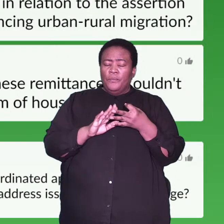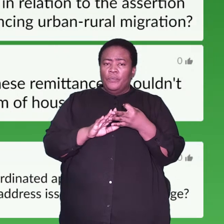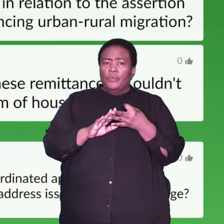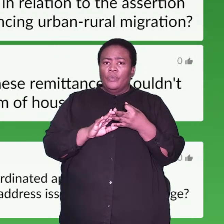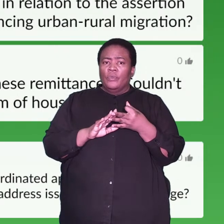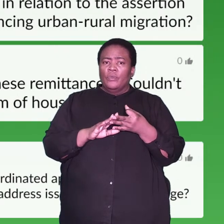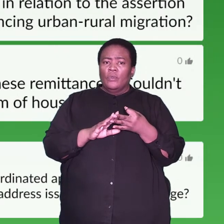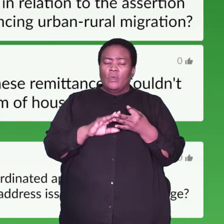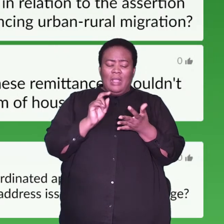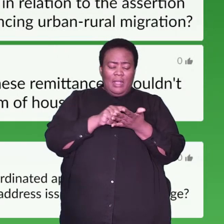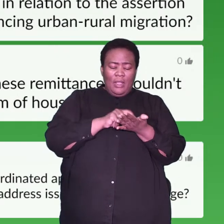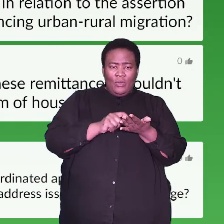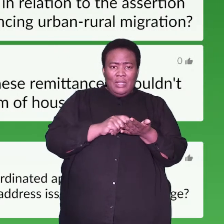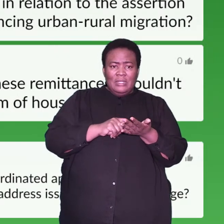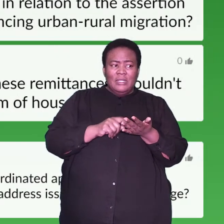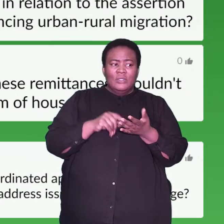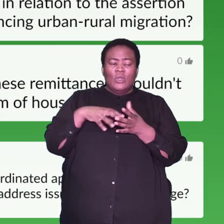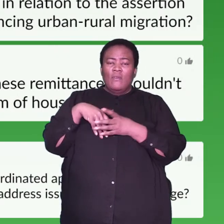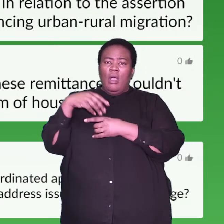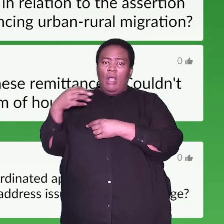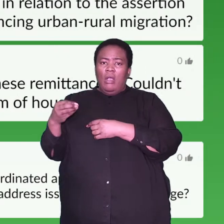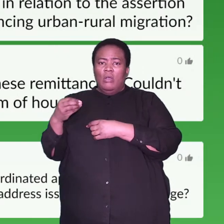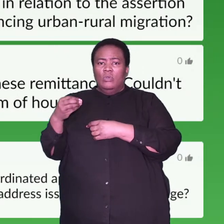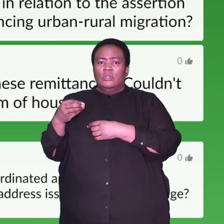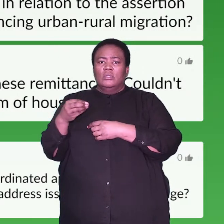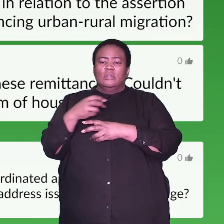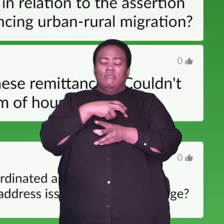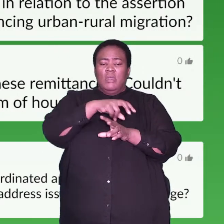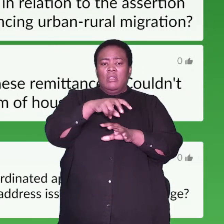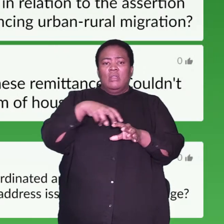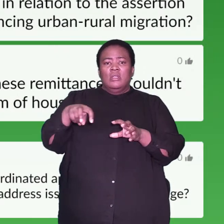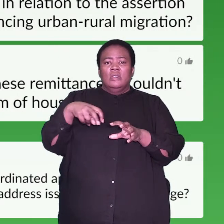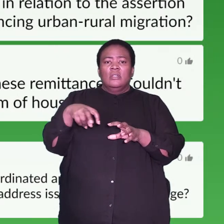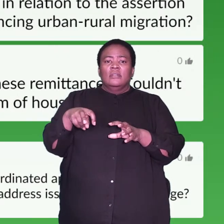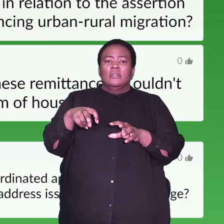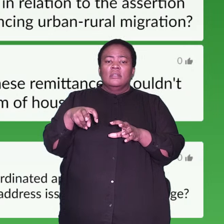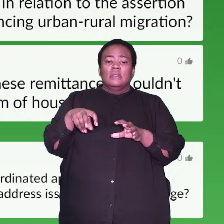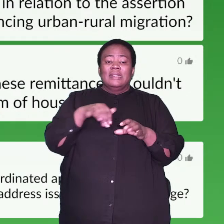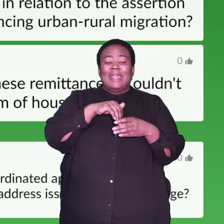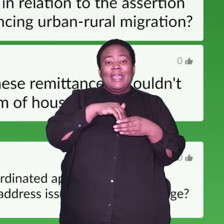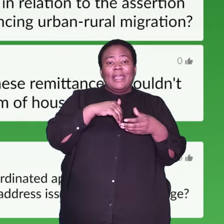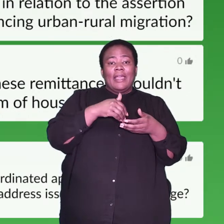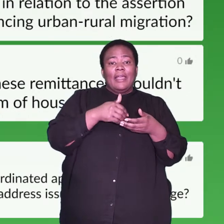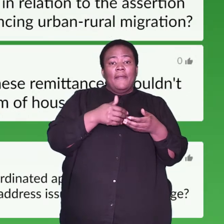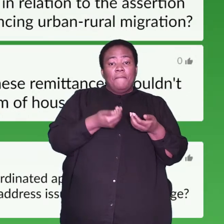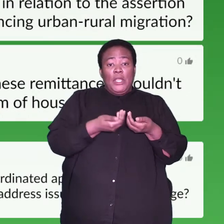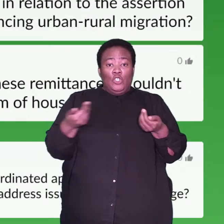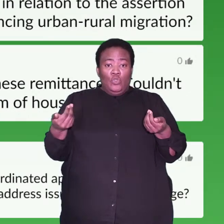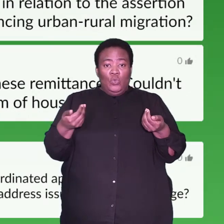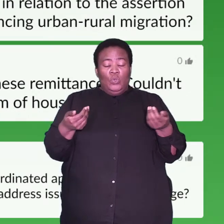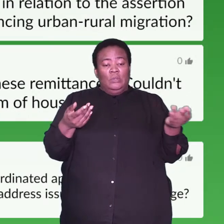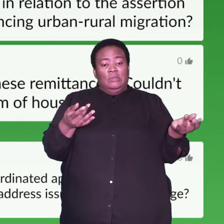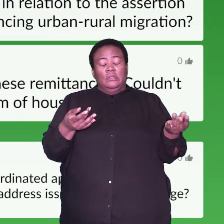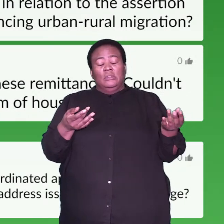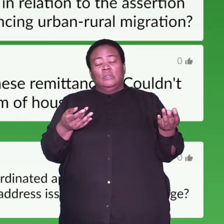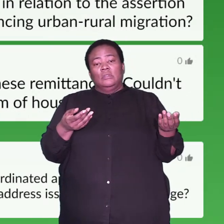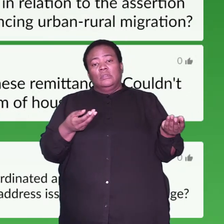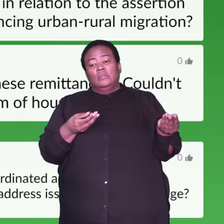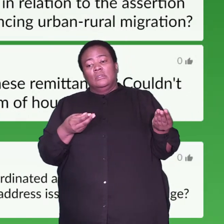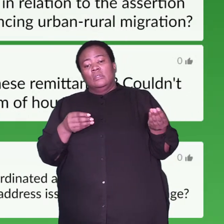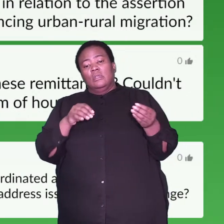are the calculations of out-migration rates excluding return migration or multiple or